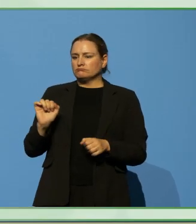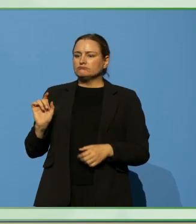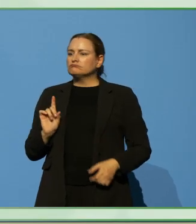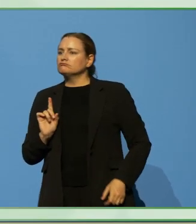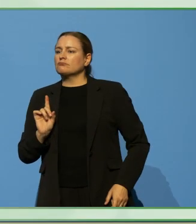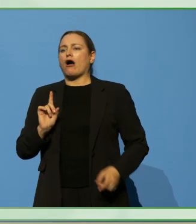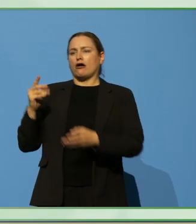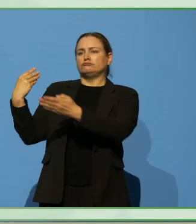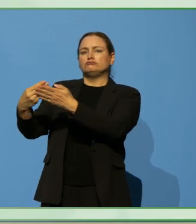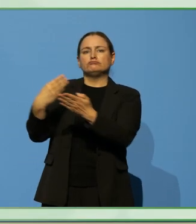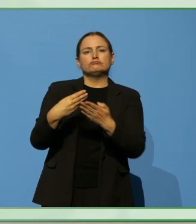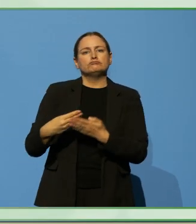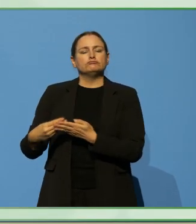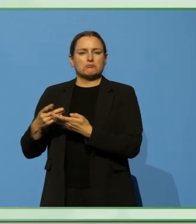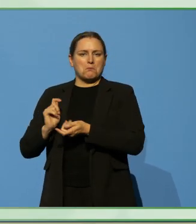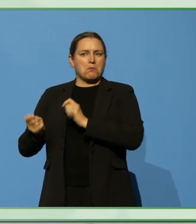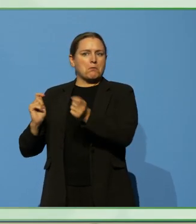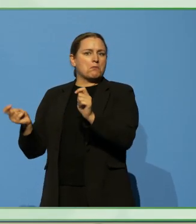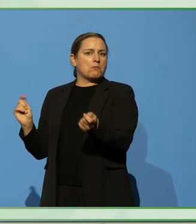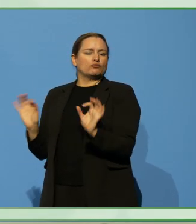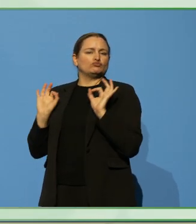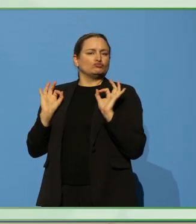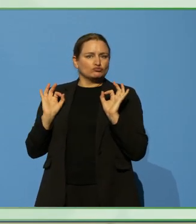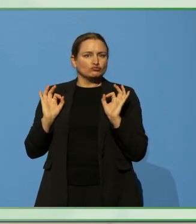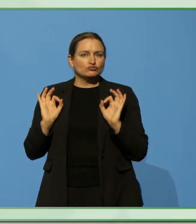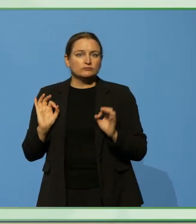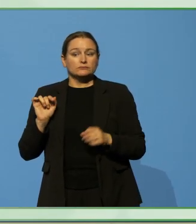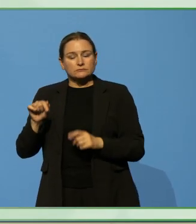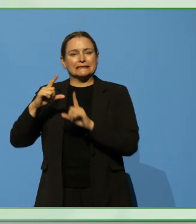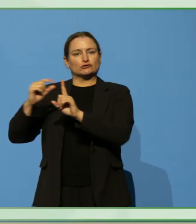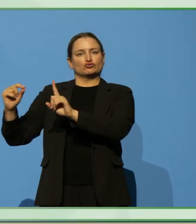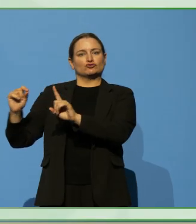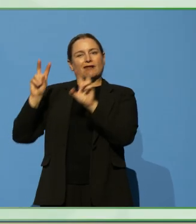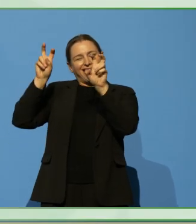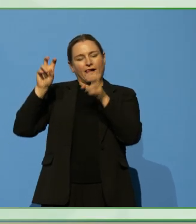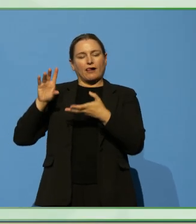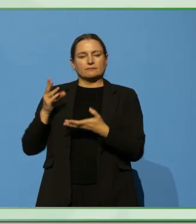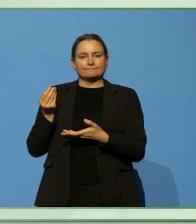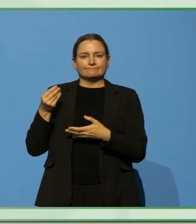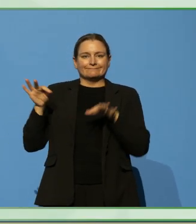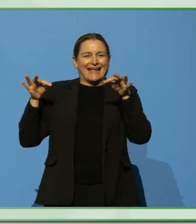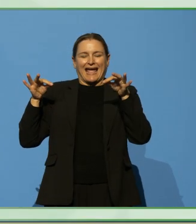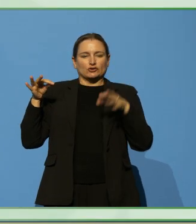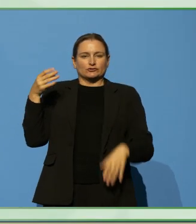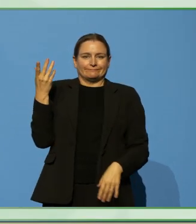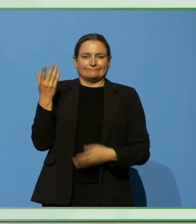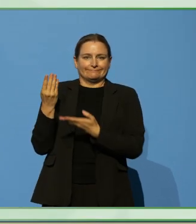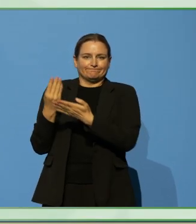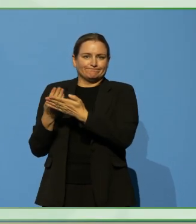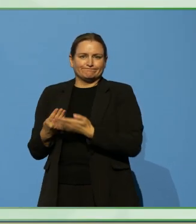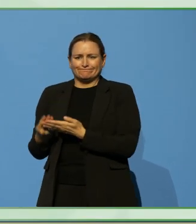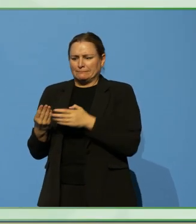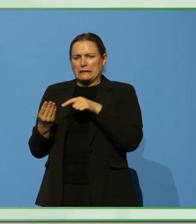of payment. And then again, quoting that you can think about it as digital cash. So how would that look like